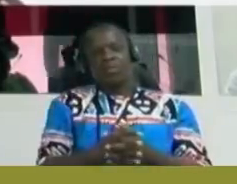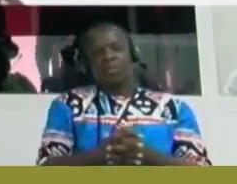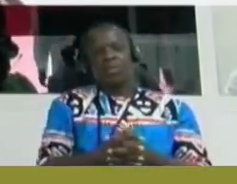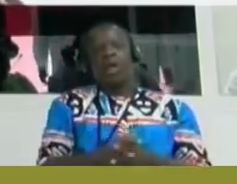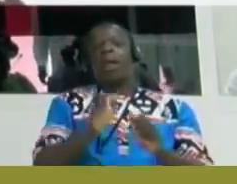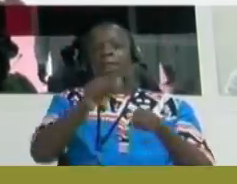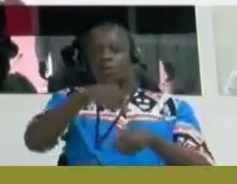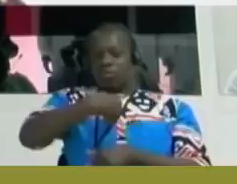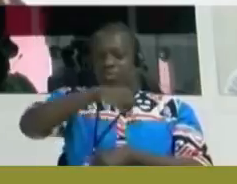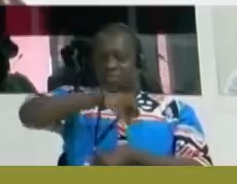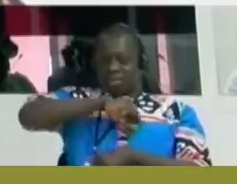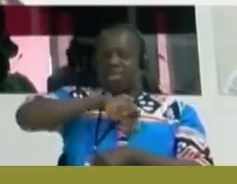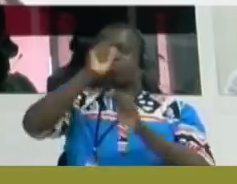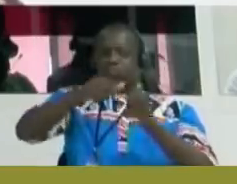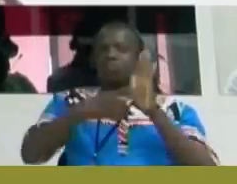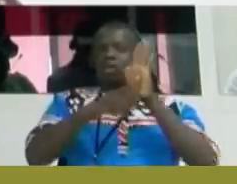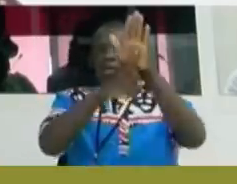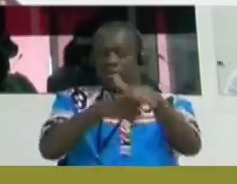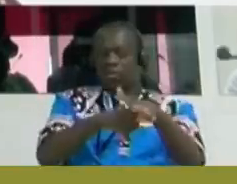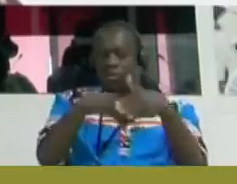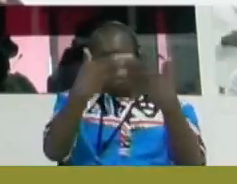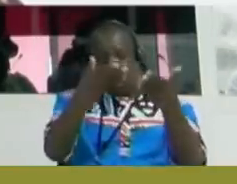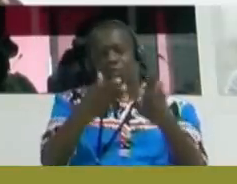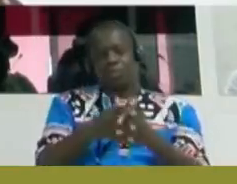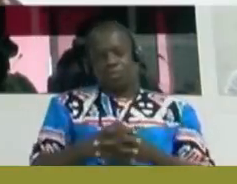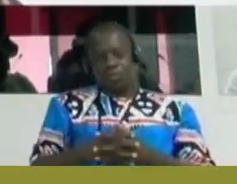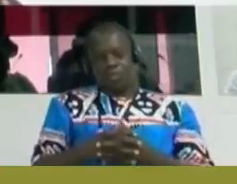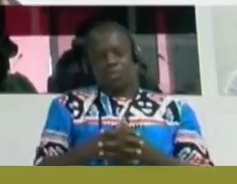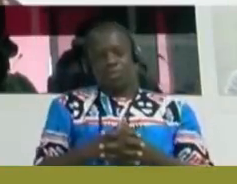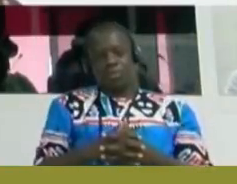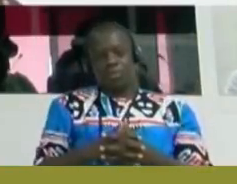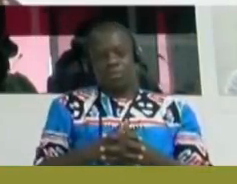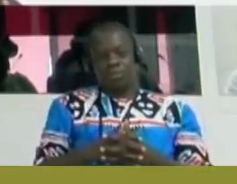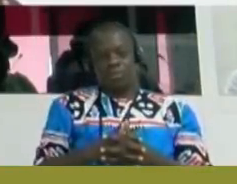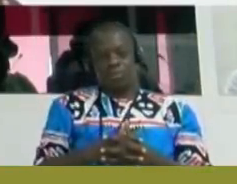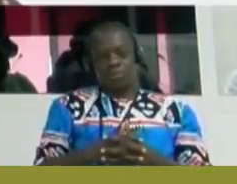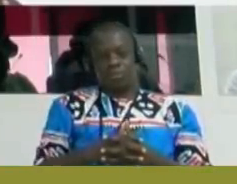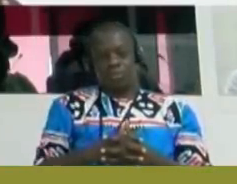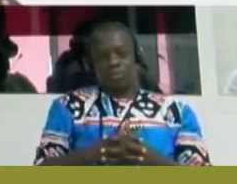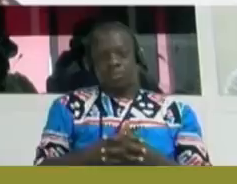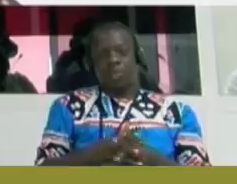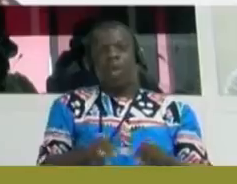Because personally, myself, I have an example out for that corruption.